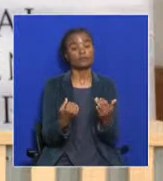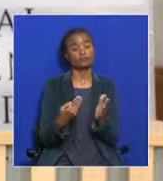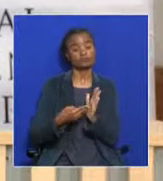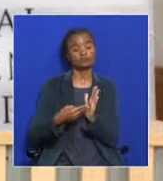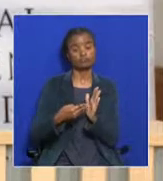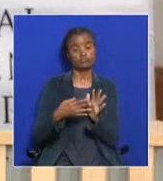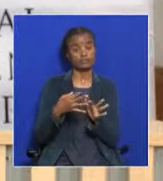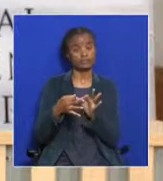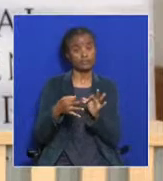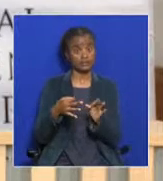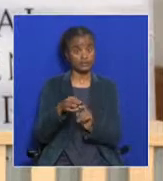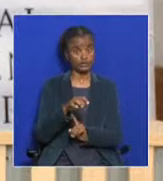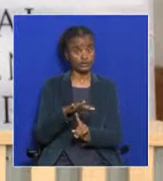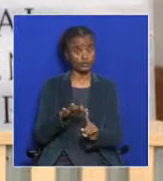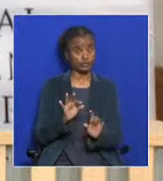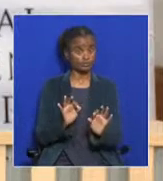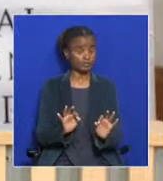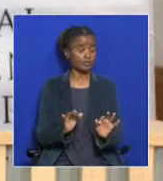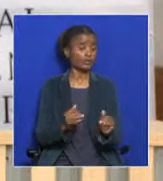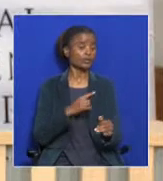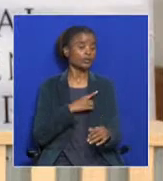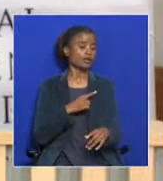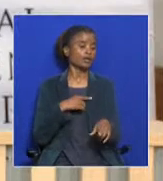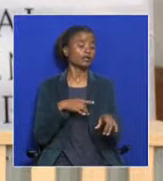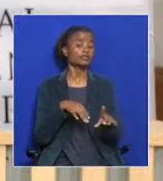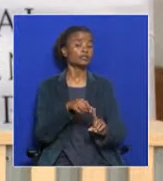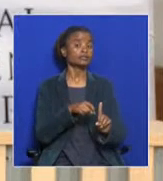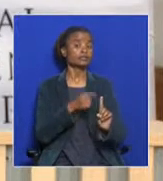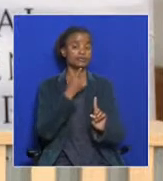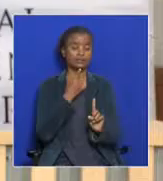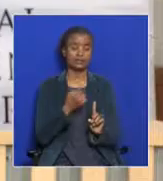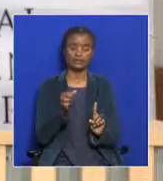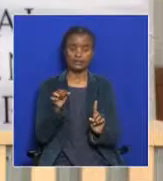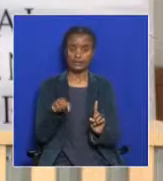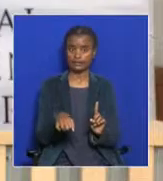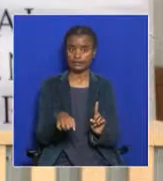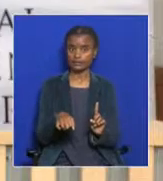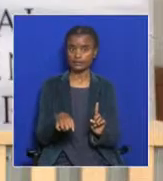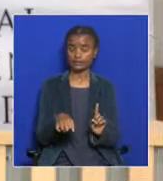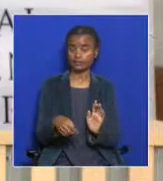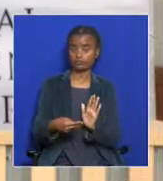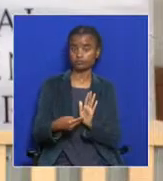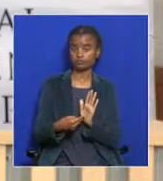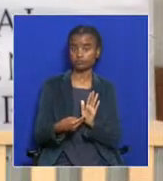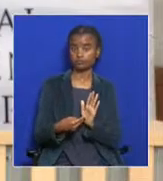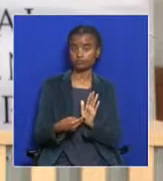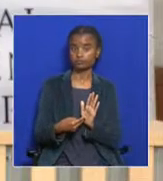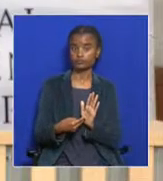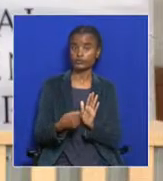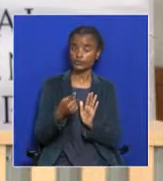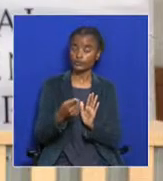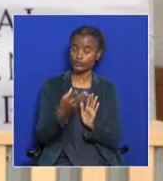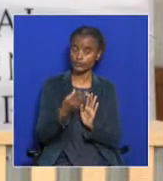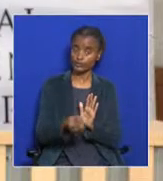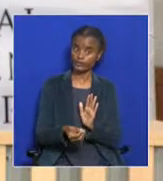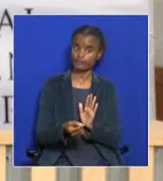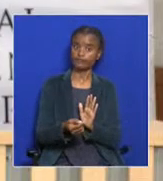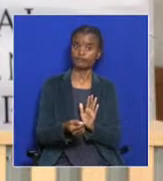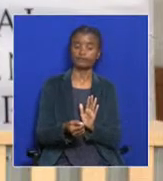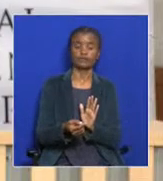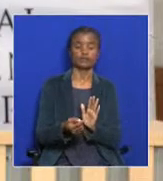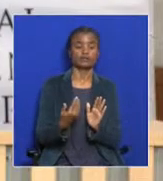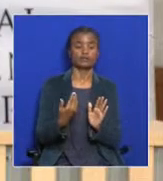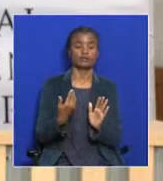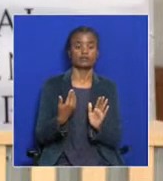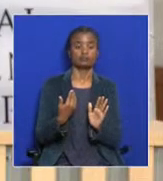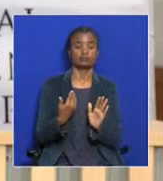Chair says, whatever there is available whatever you have that you can avail to the Commission, you may do